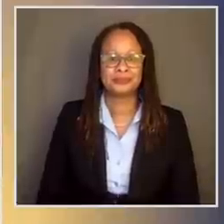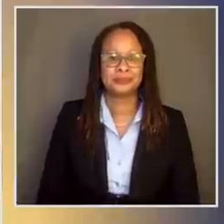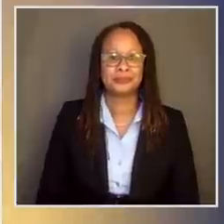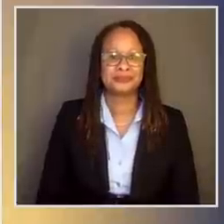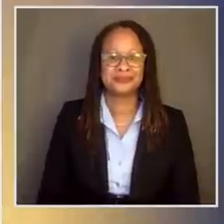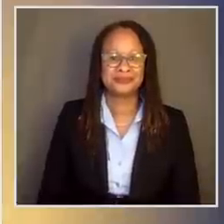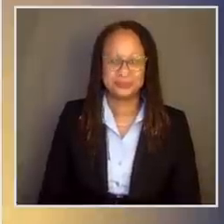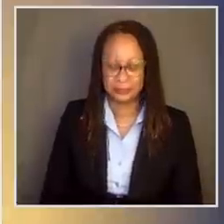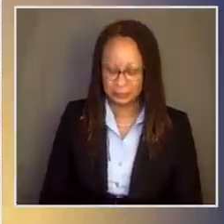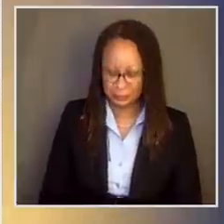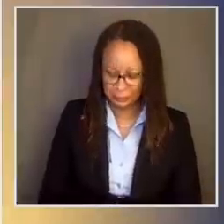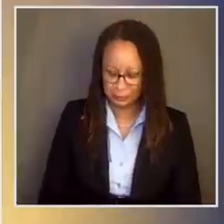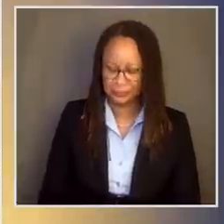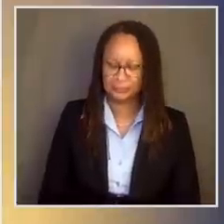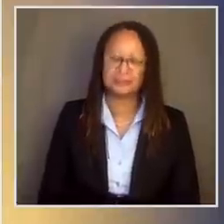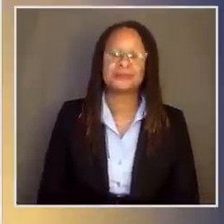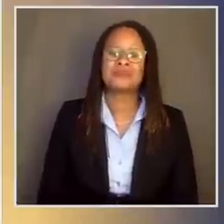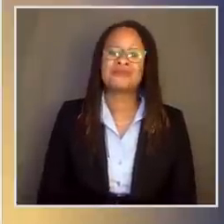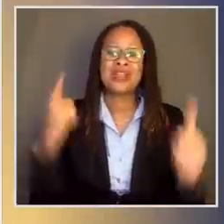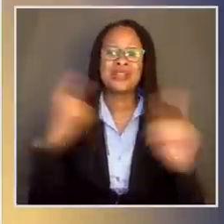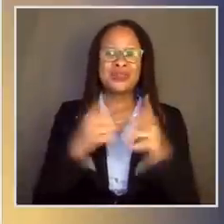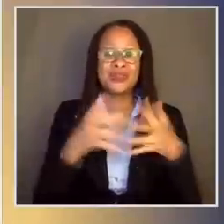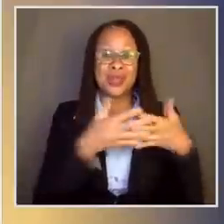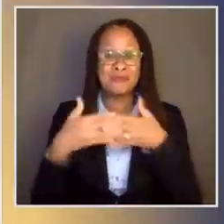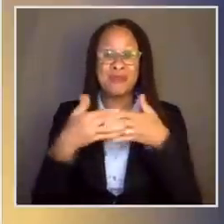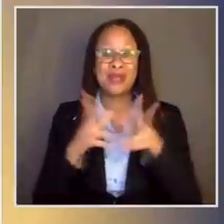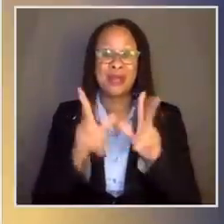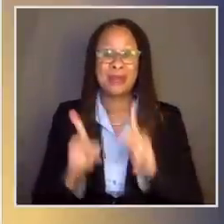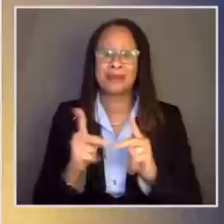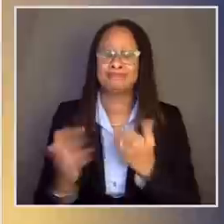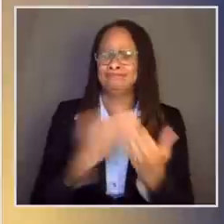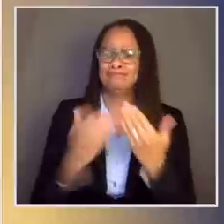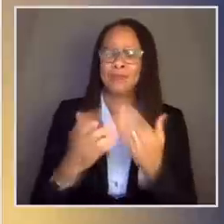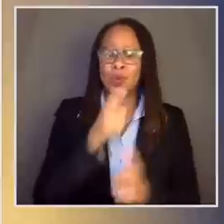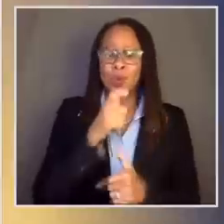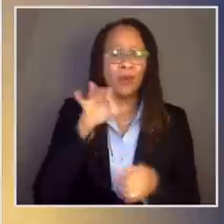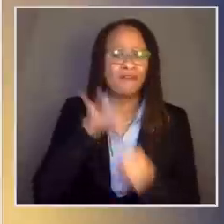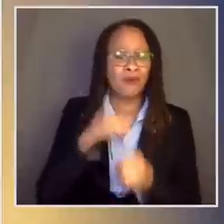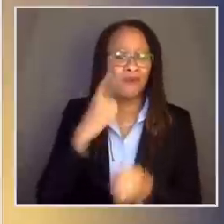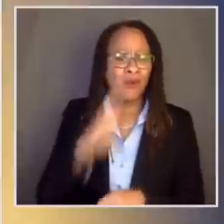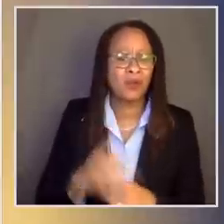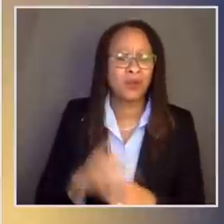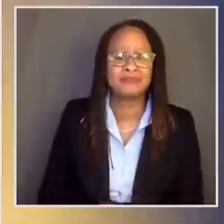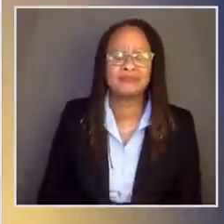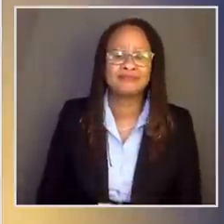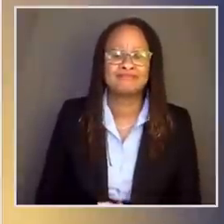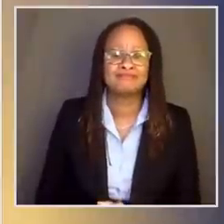And to the American people, no matter who you voted for, I will